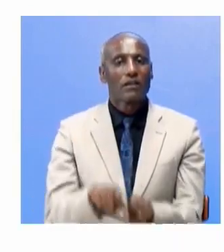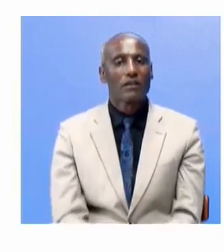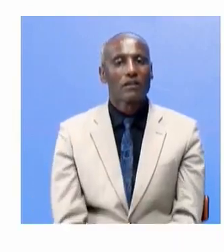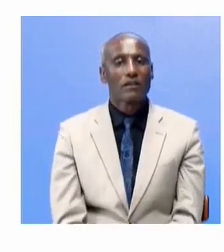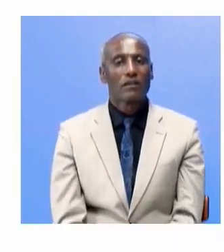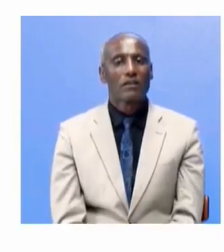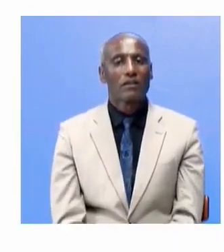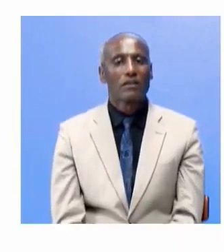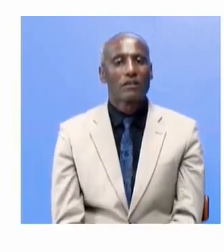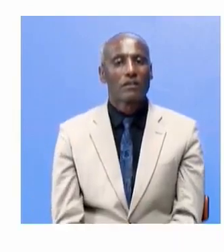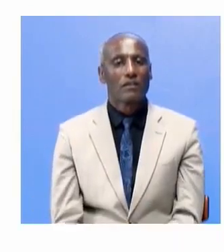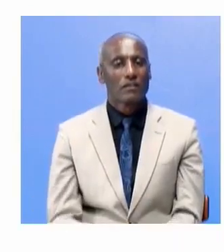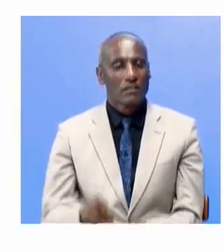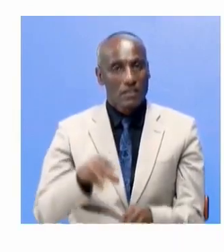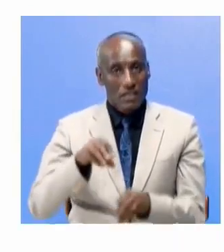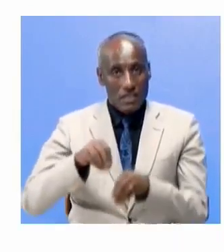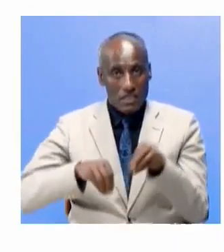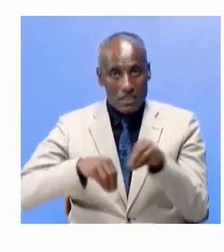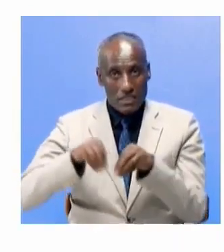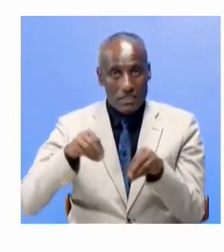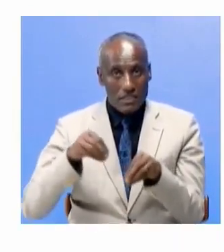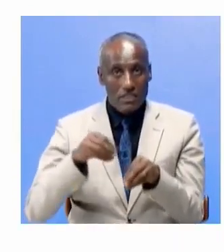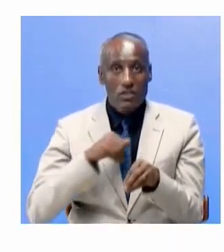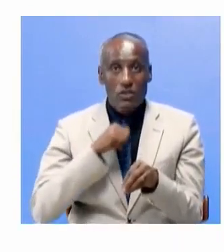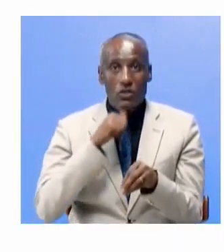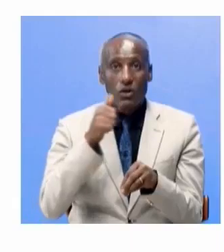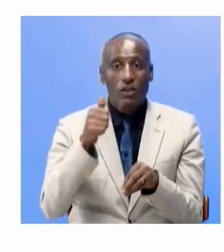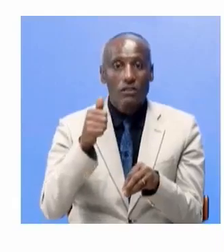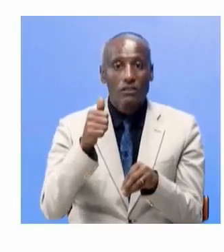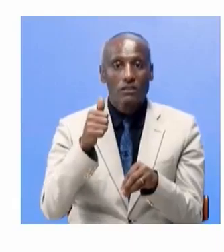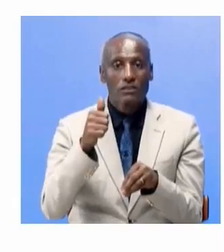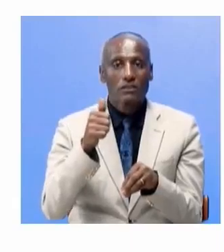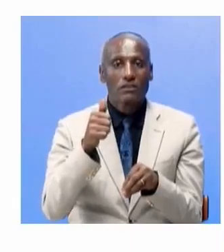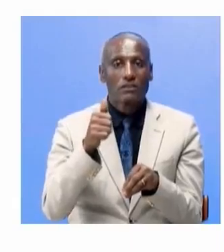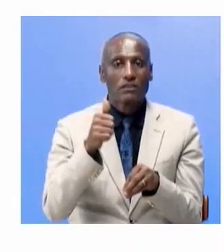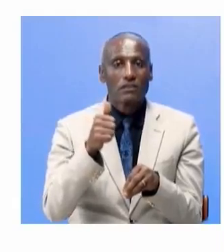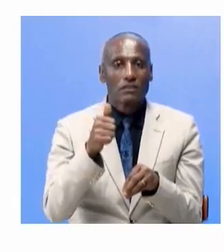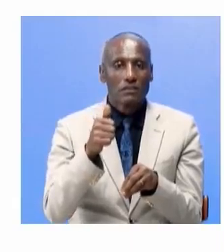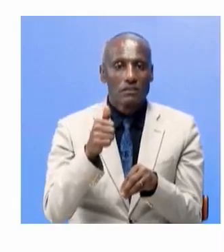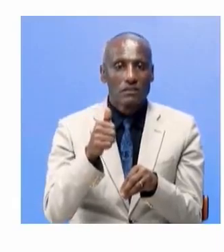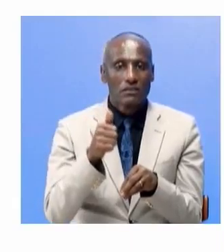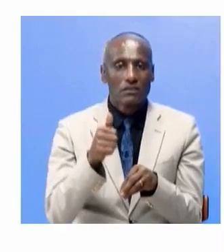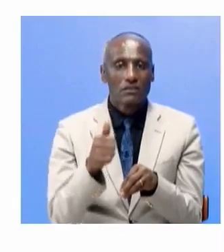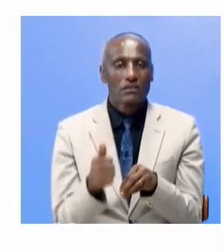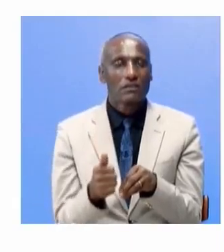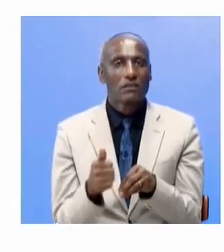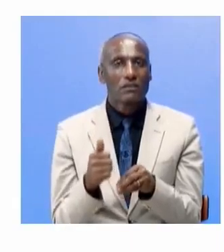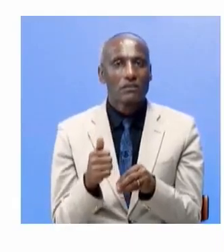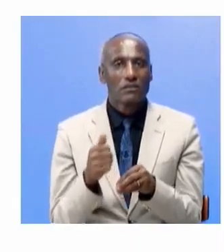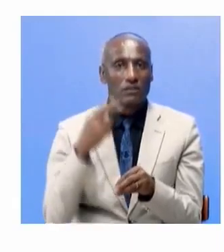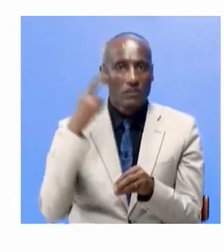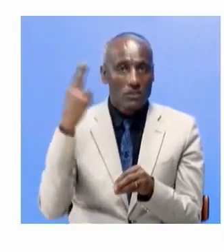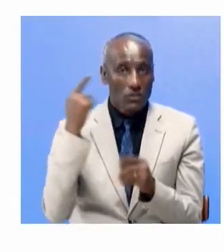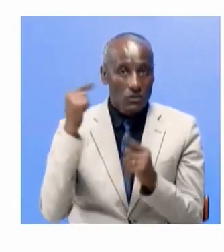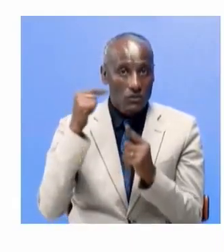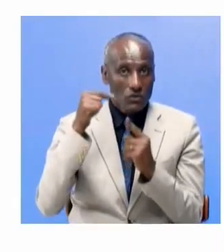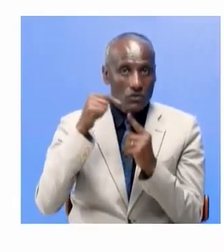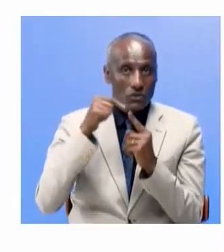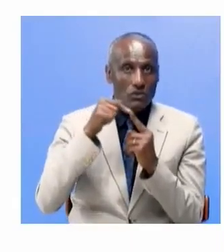yes, plus didn't. My brother didn't used to